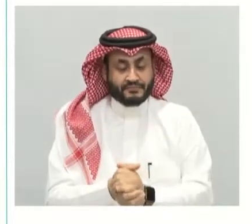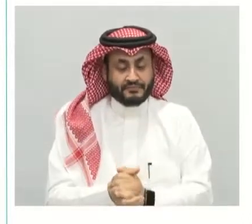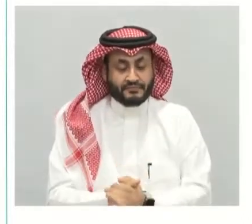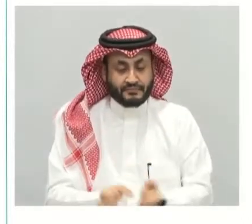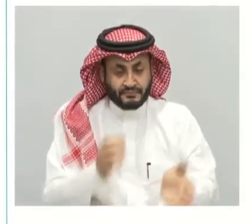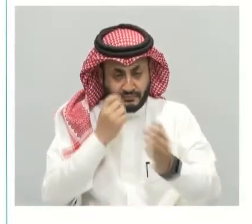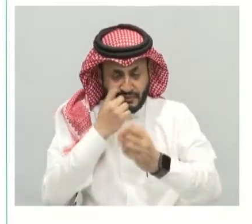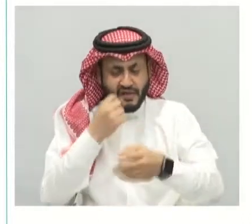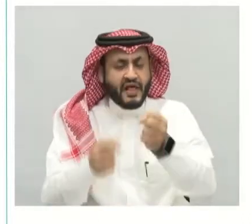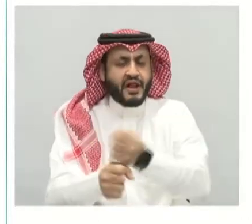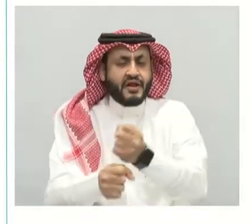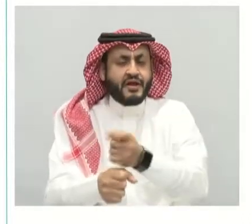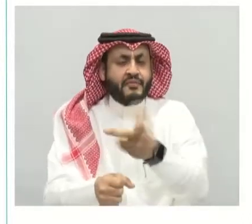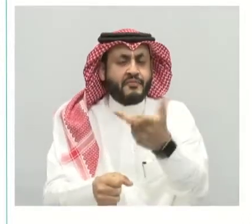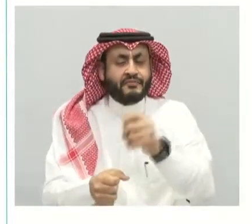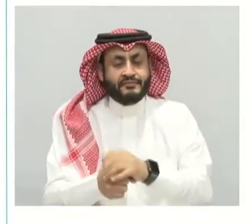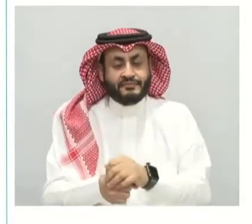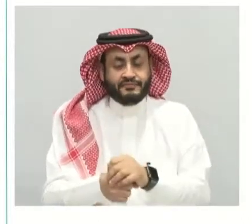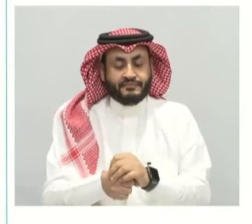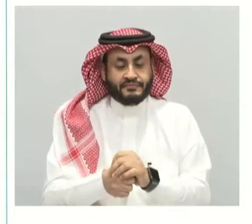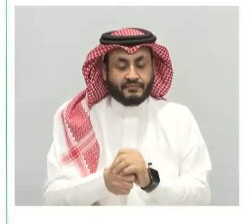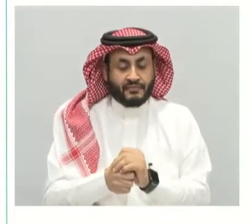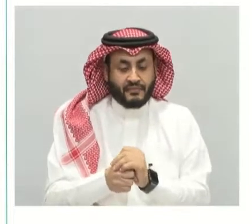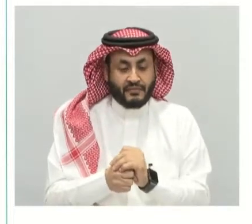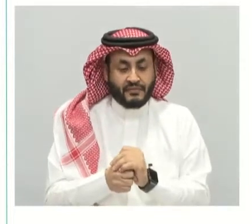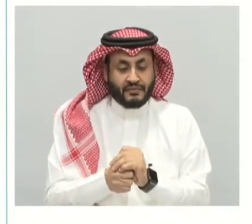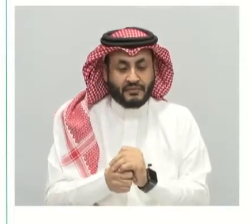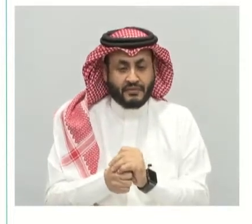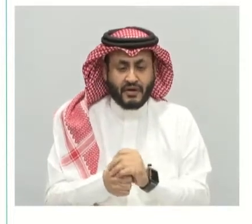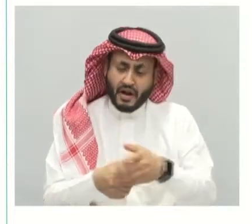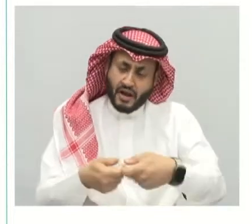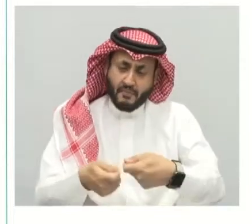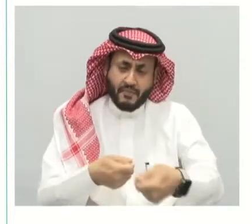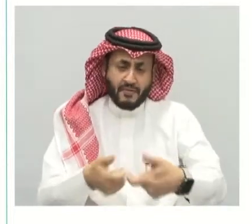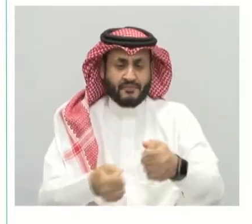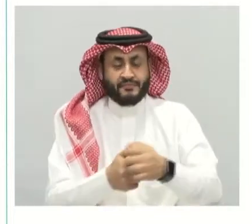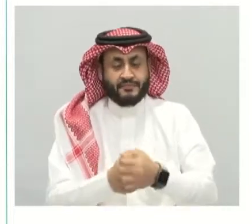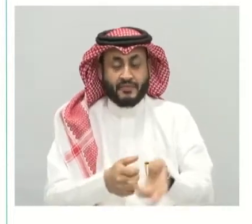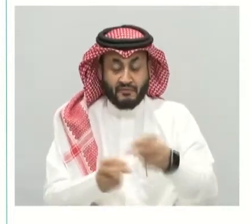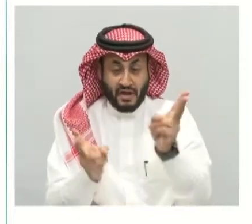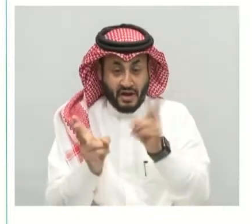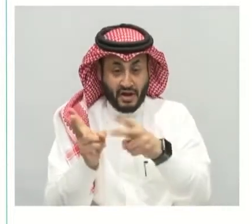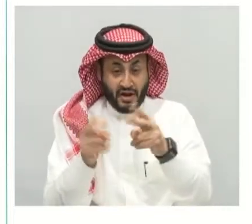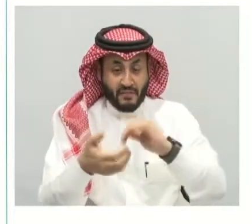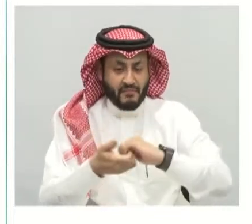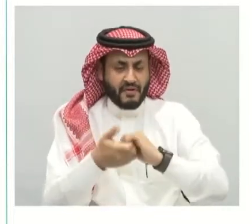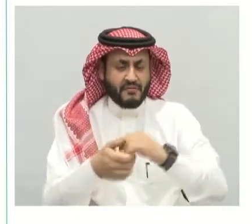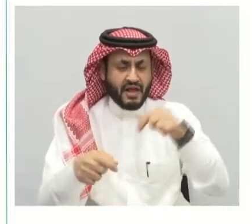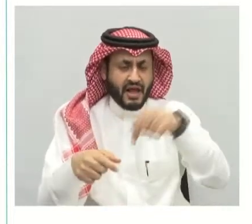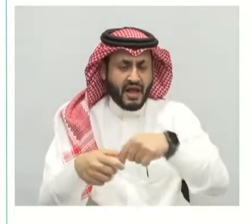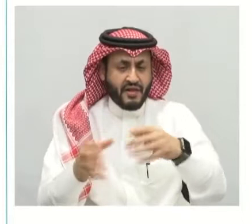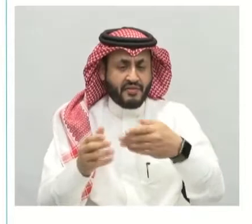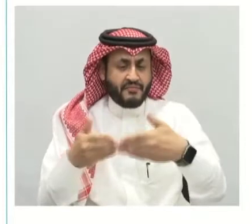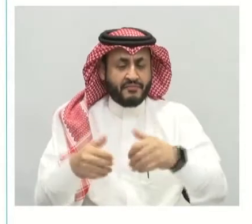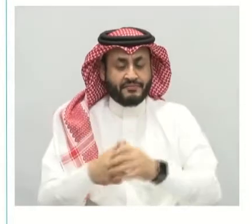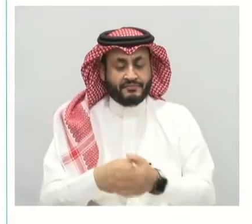that the activity we can do when we go to a shopping mall is that we can go shopping and meet friends at the mall. And